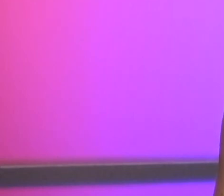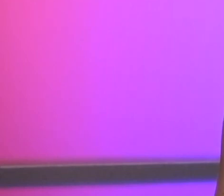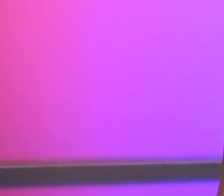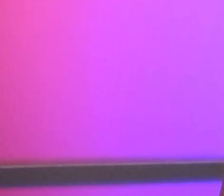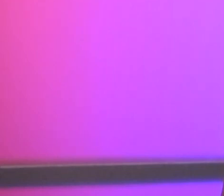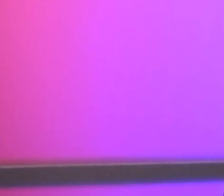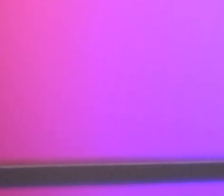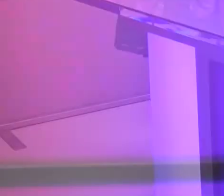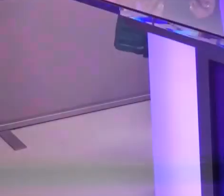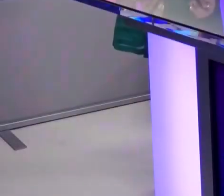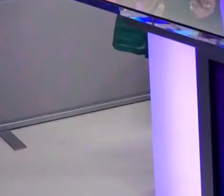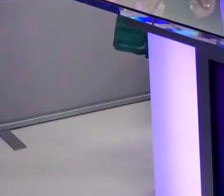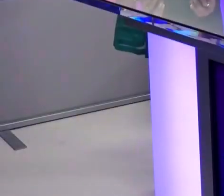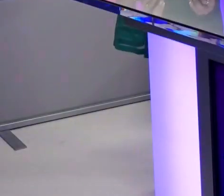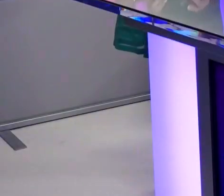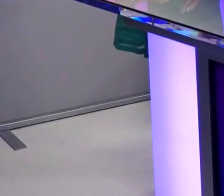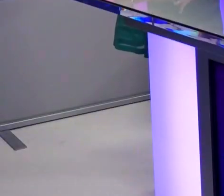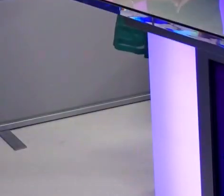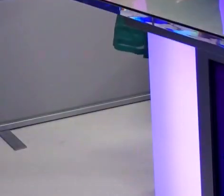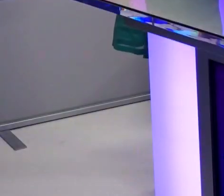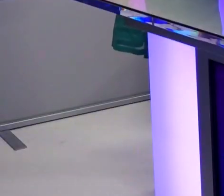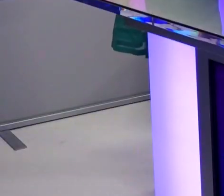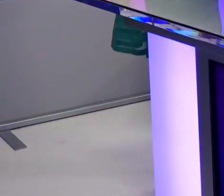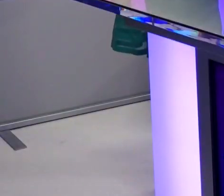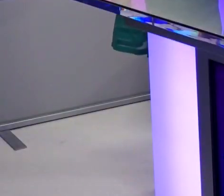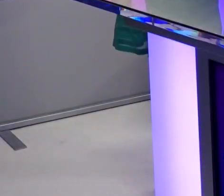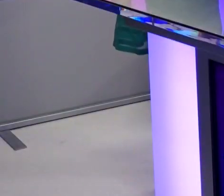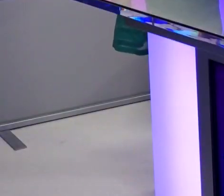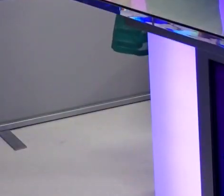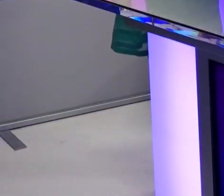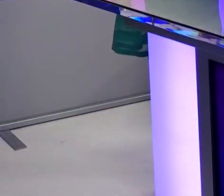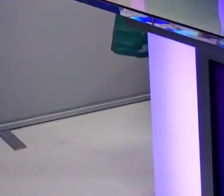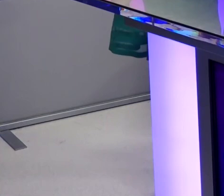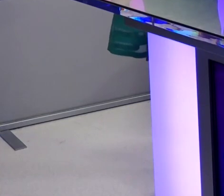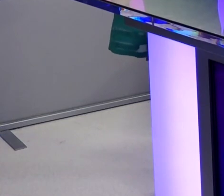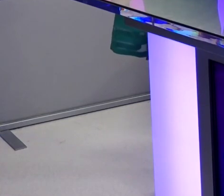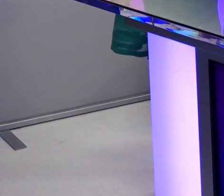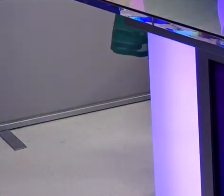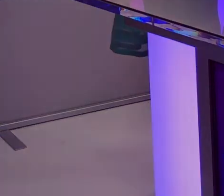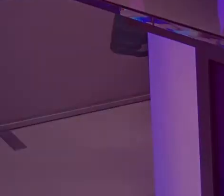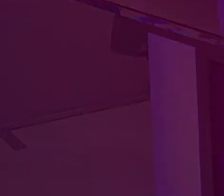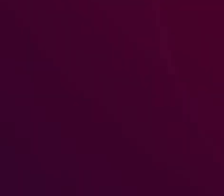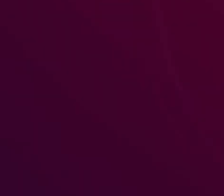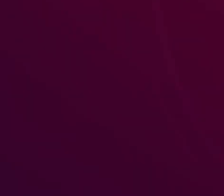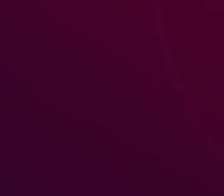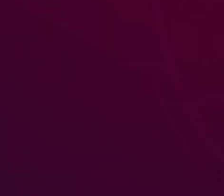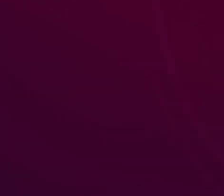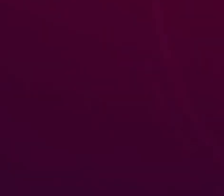heart every Thursday morning starting September 8th. Go out and make it a great day.